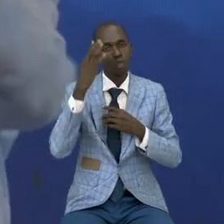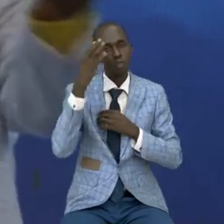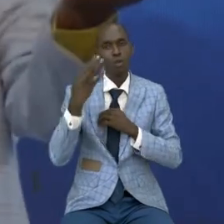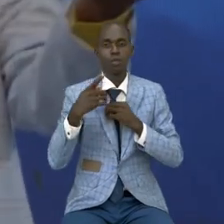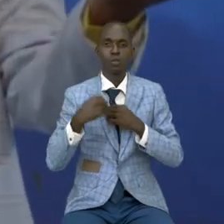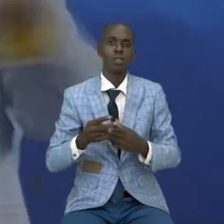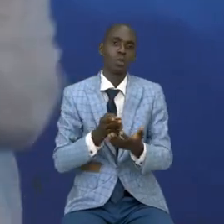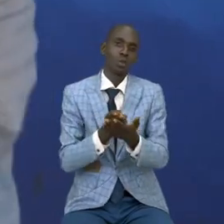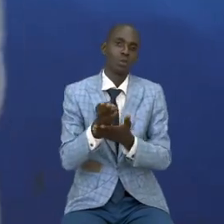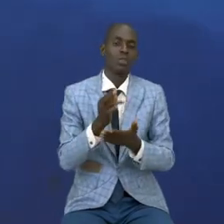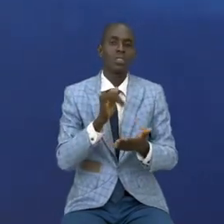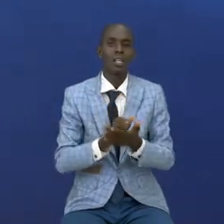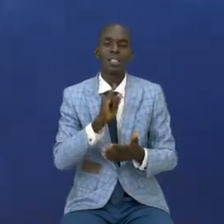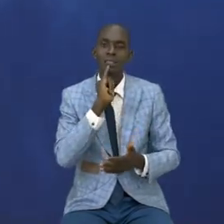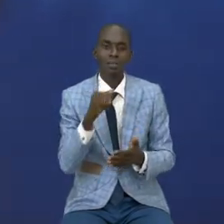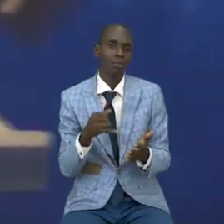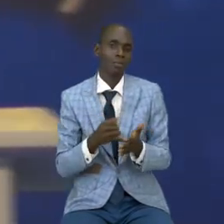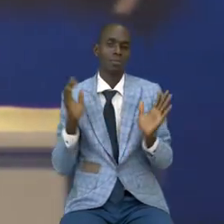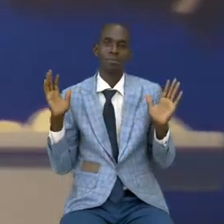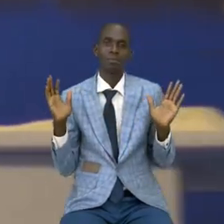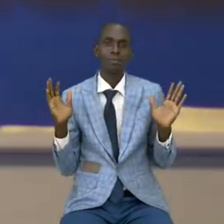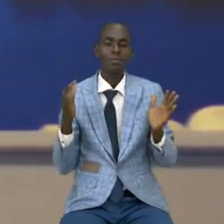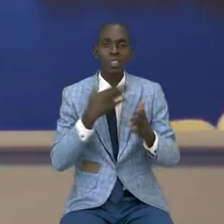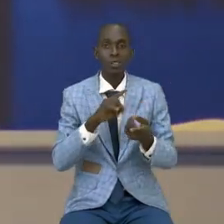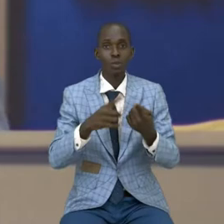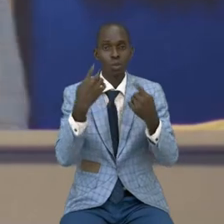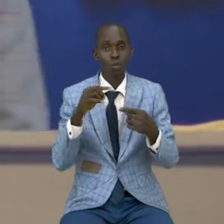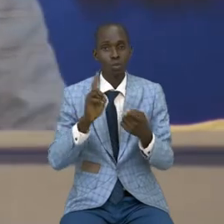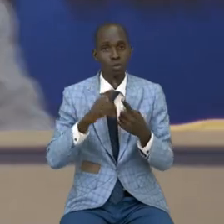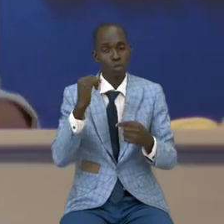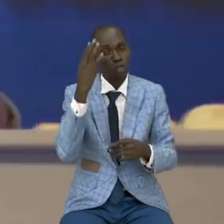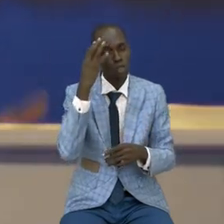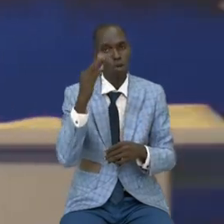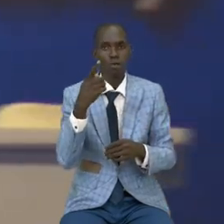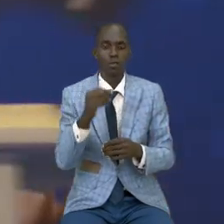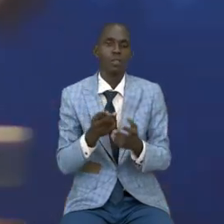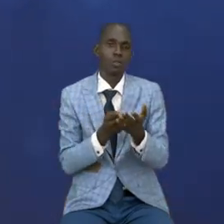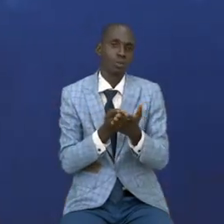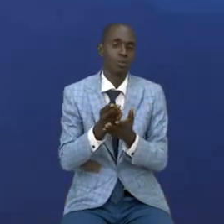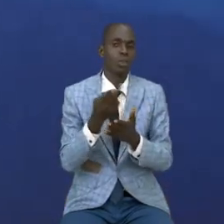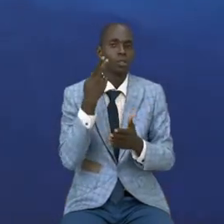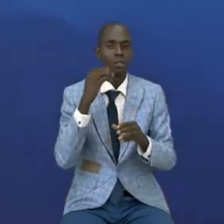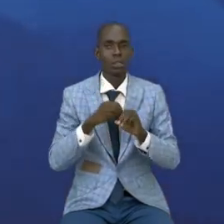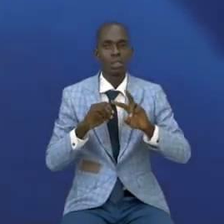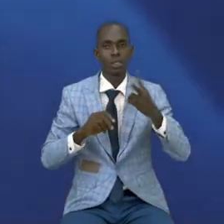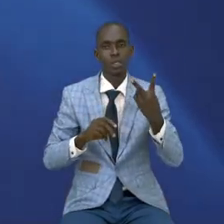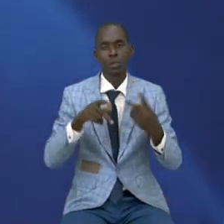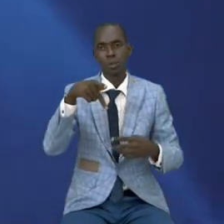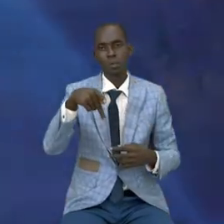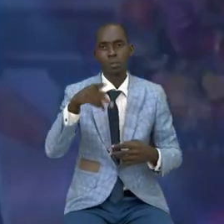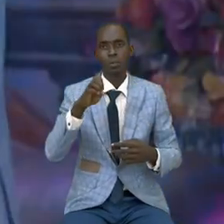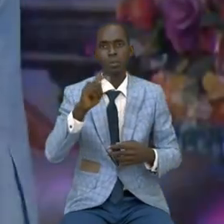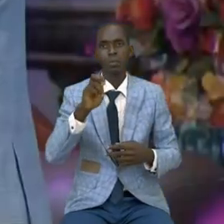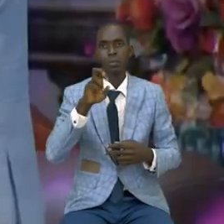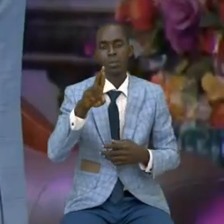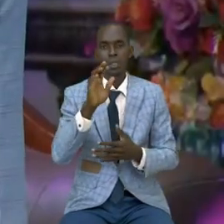truth. That's it. And to come to the knowledge of the truth. Look at 2 Peter there, chapter 3. We're looking